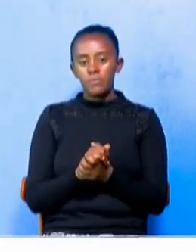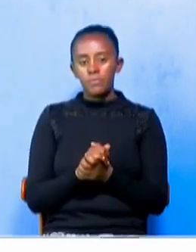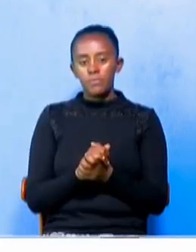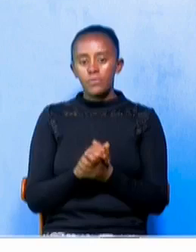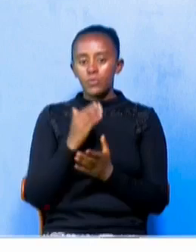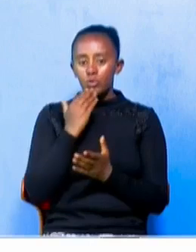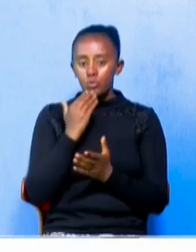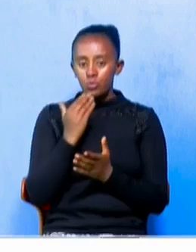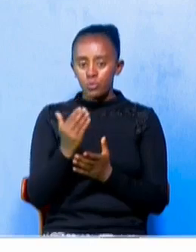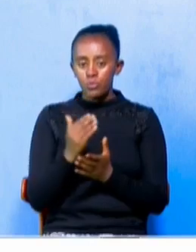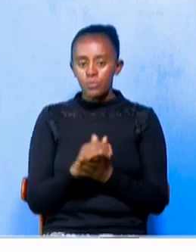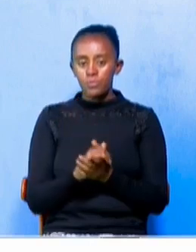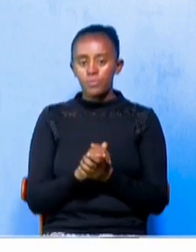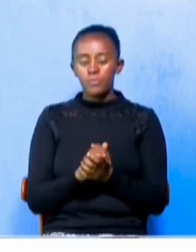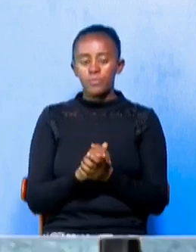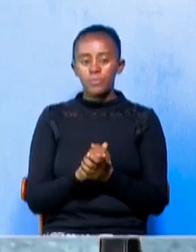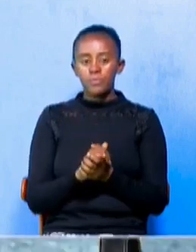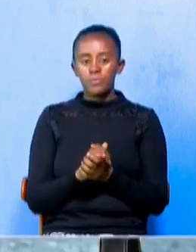Good.